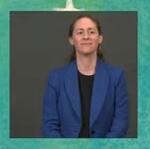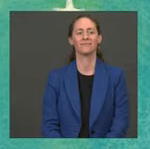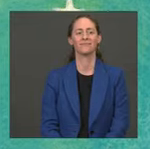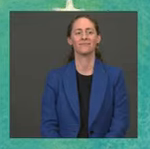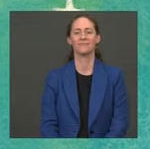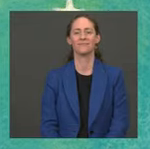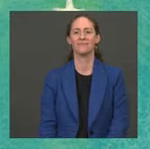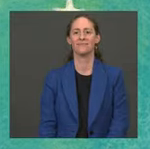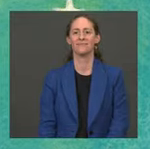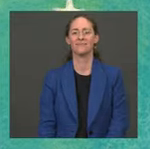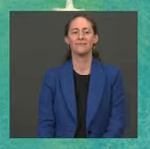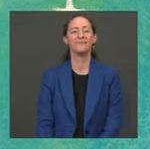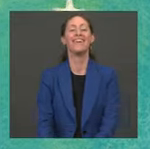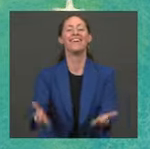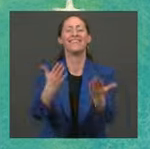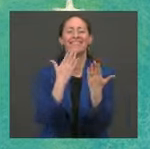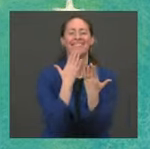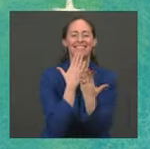Thank you.